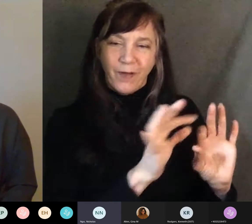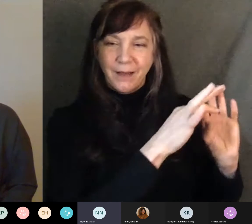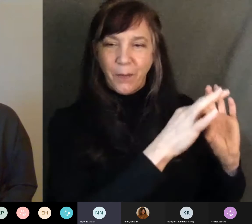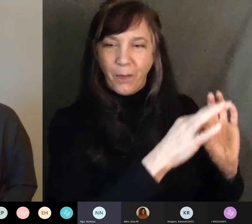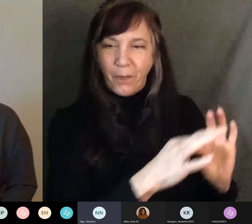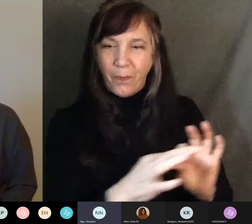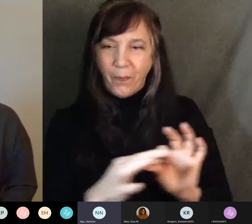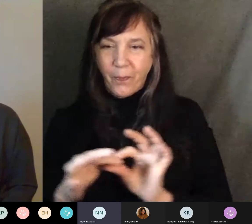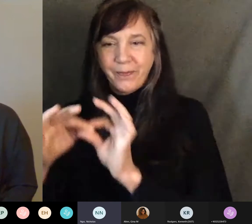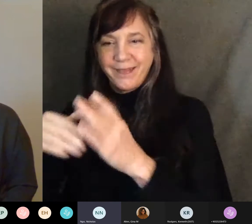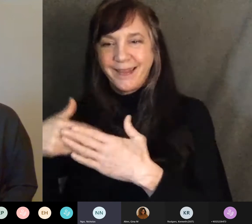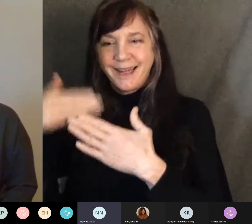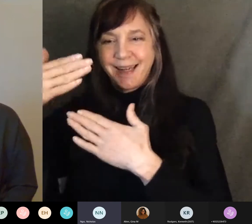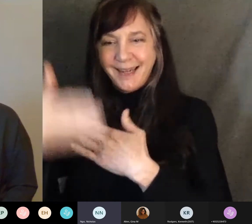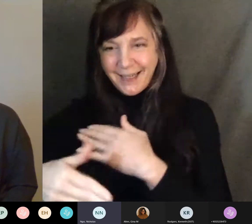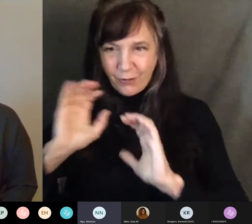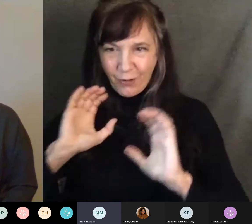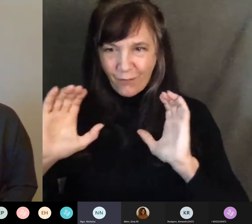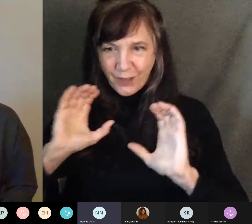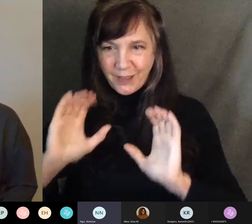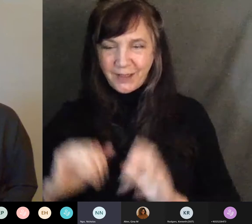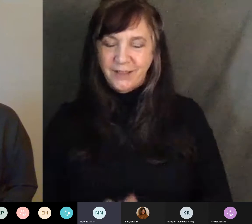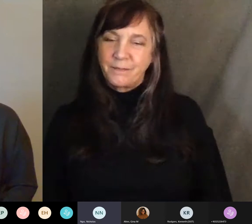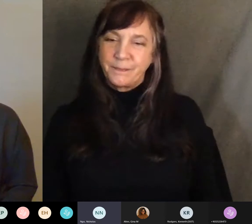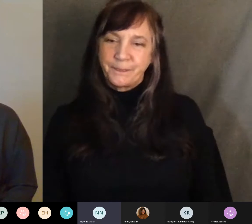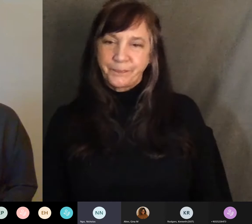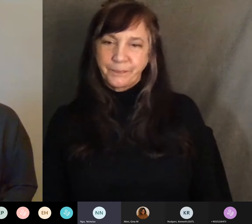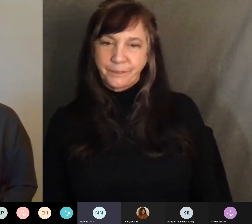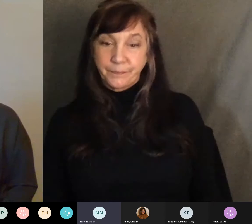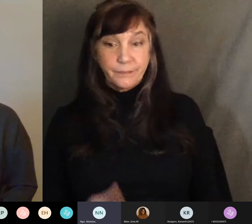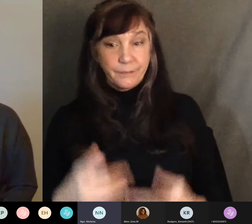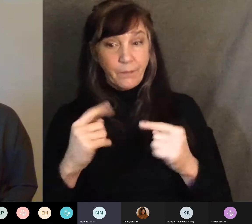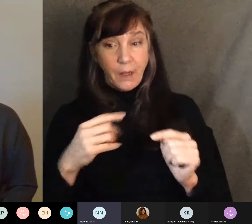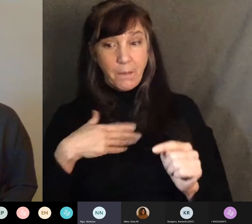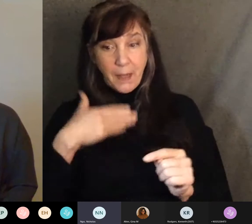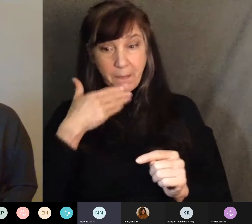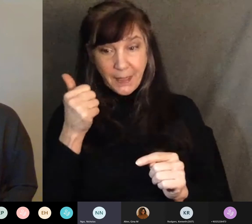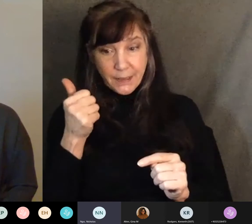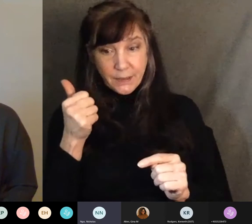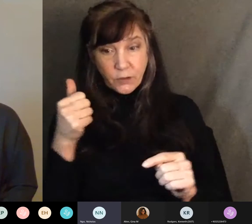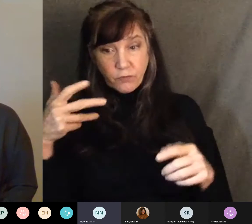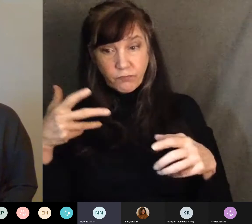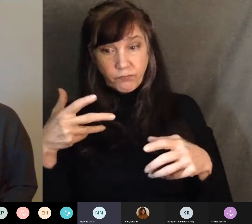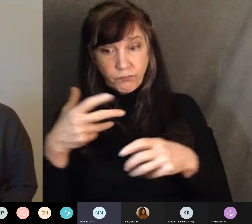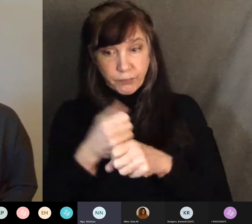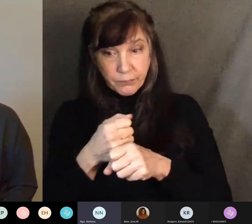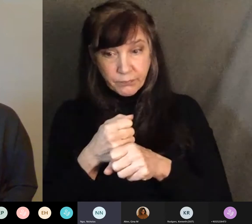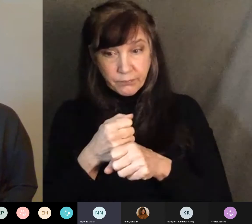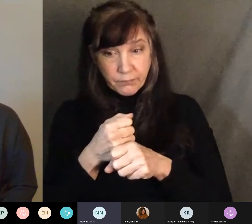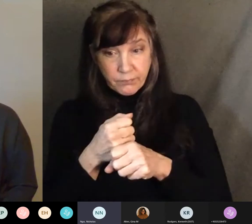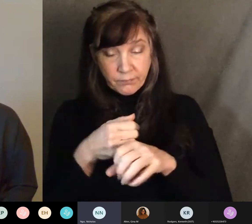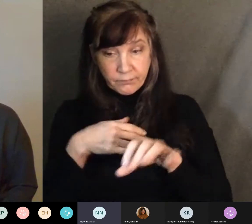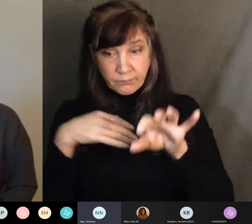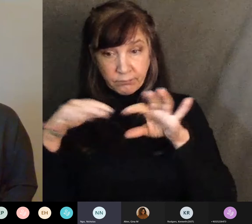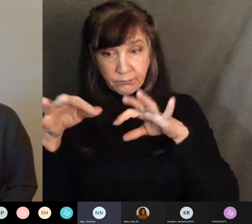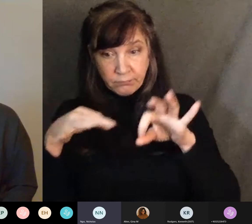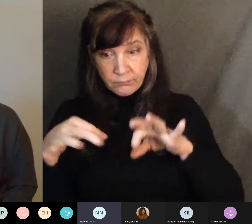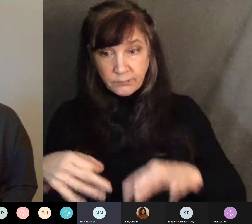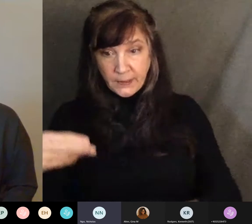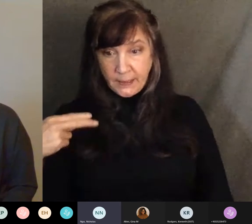next conversation. So I'm going to do my best to kind of give an abridged version on the history of